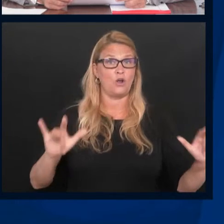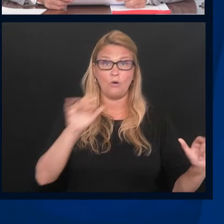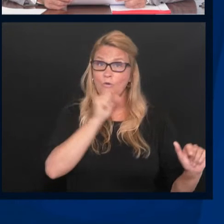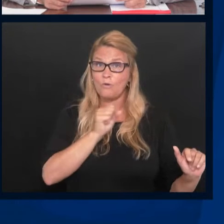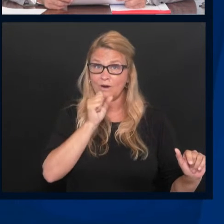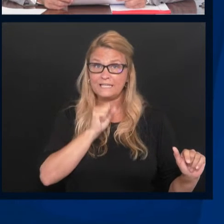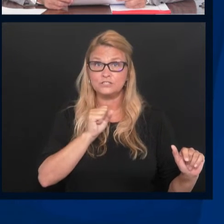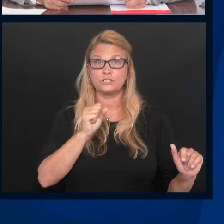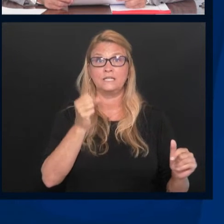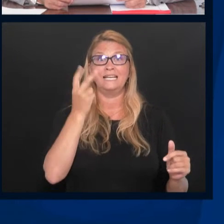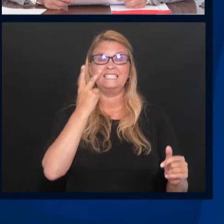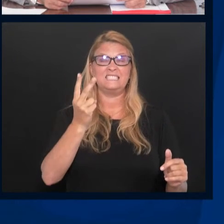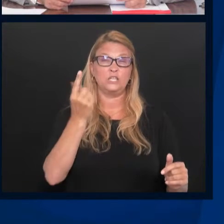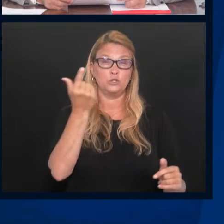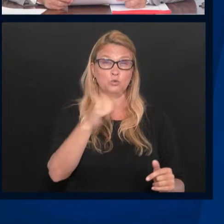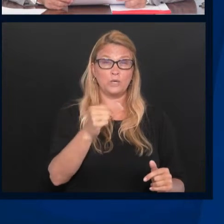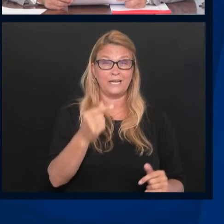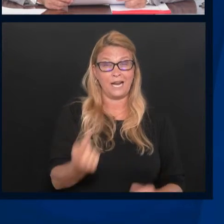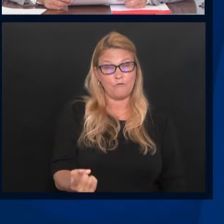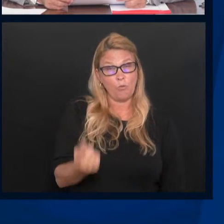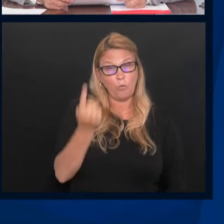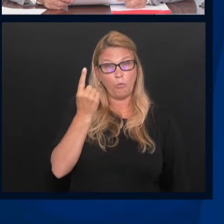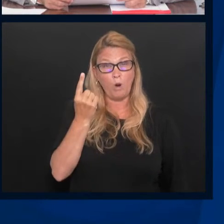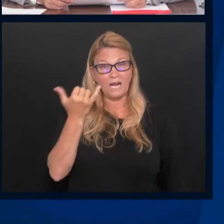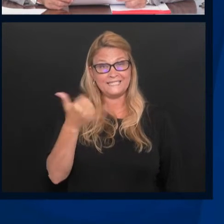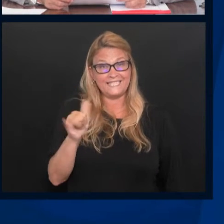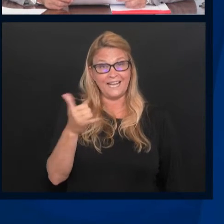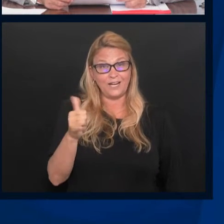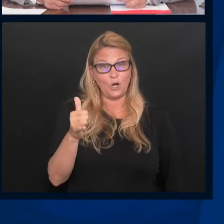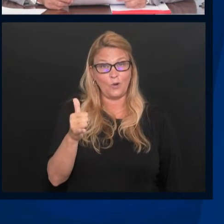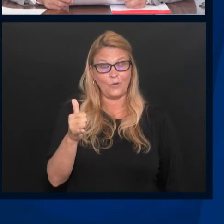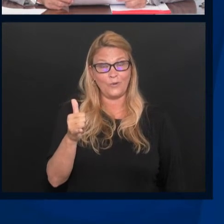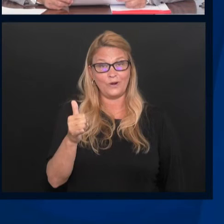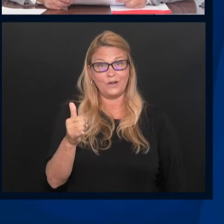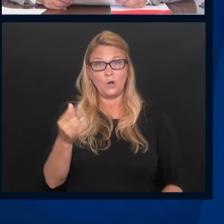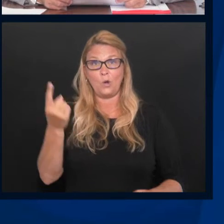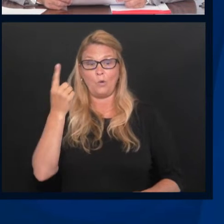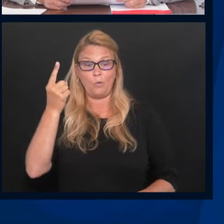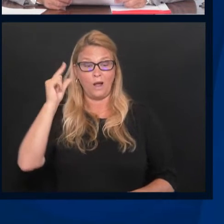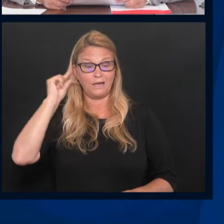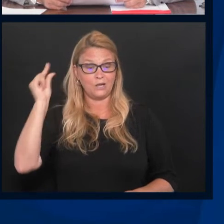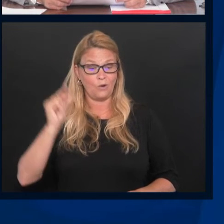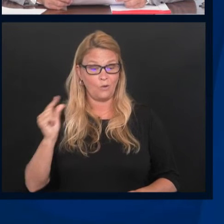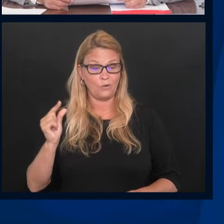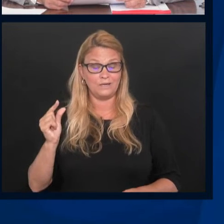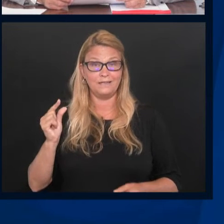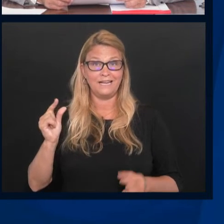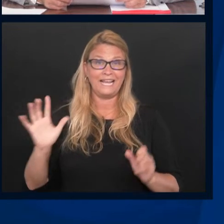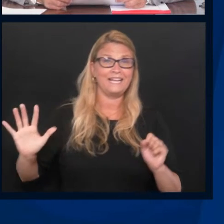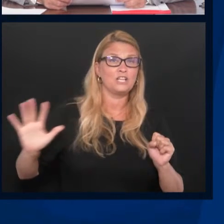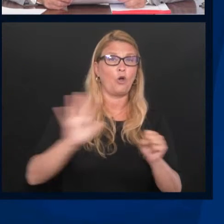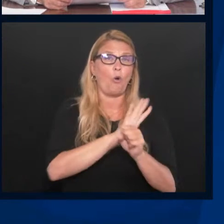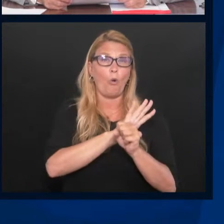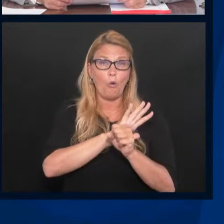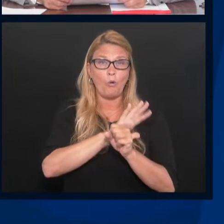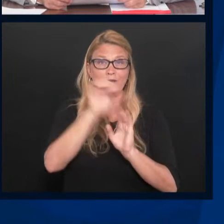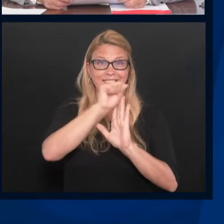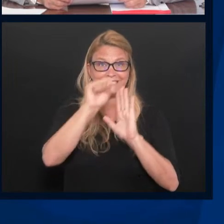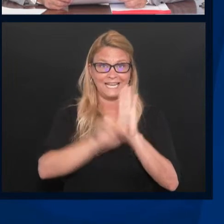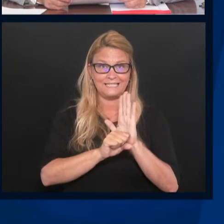Look at the green. We only have 1 yellow county and 1 gold county in the entire state of West